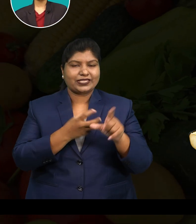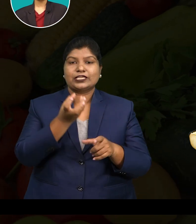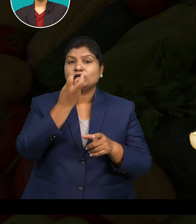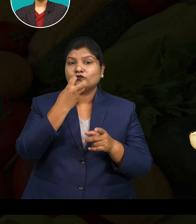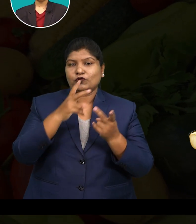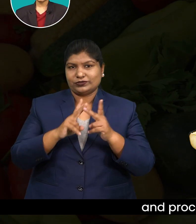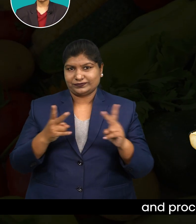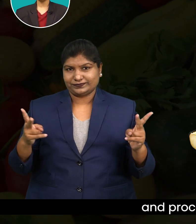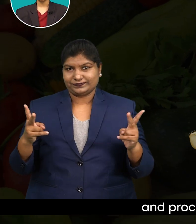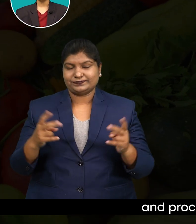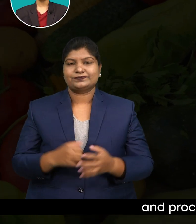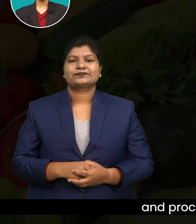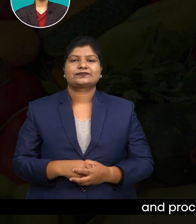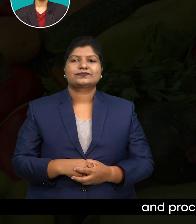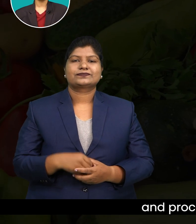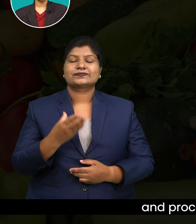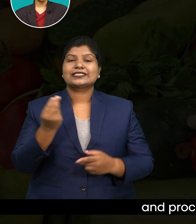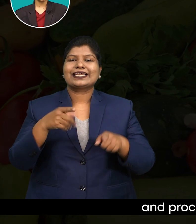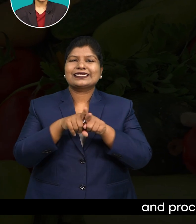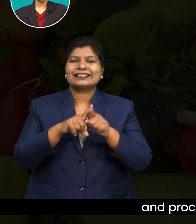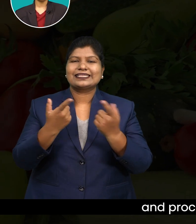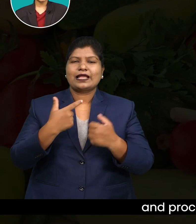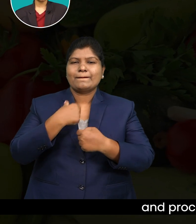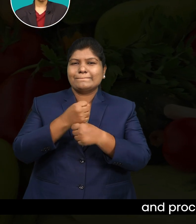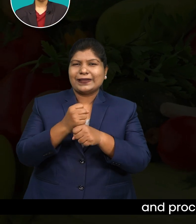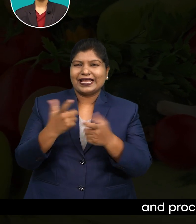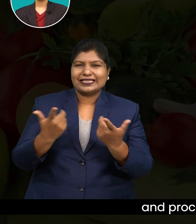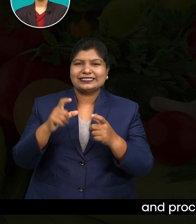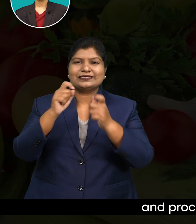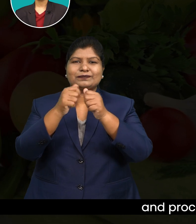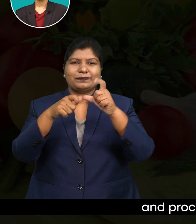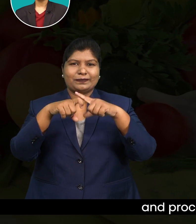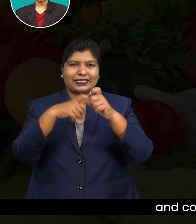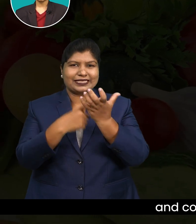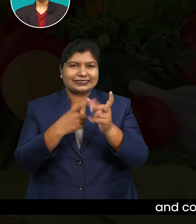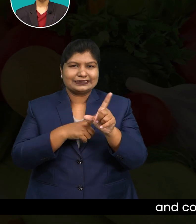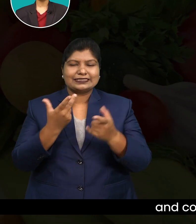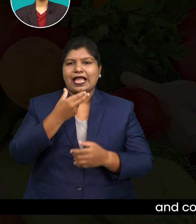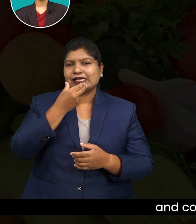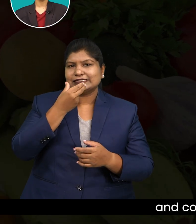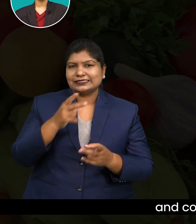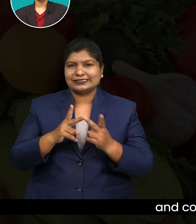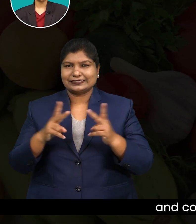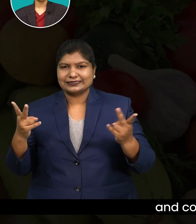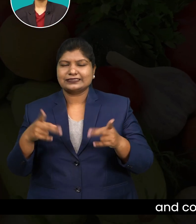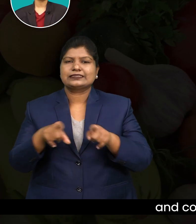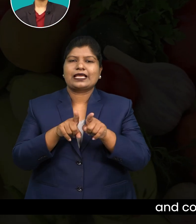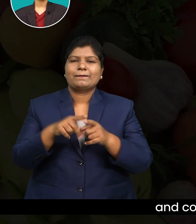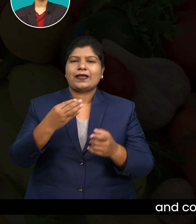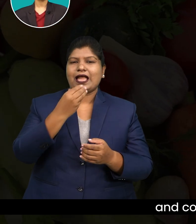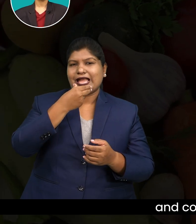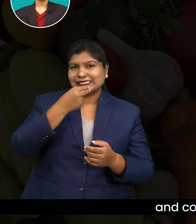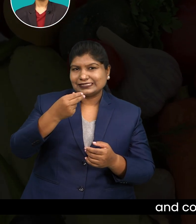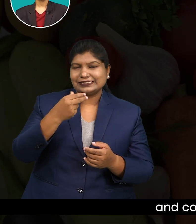fruits, and processed foods like bakery and confectionery products.